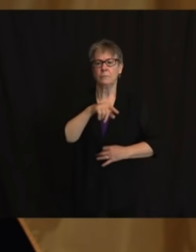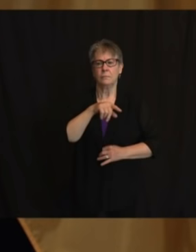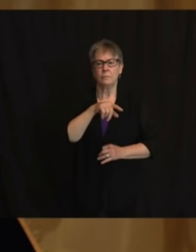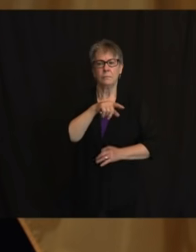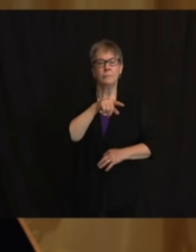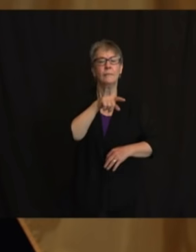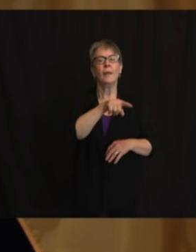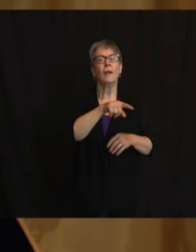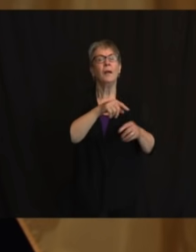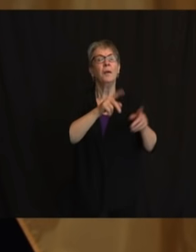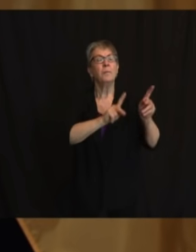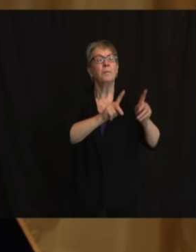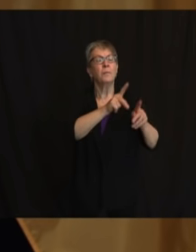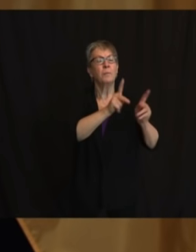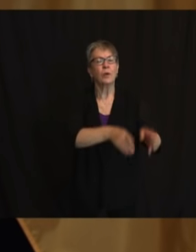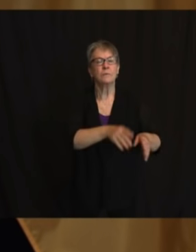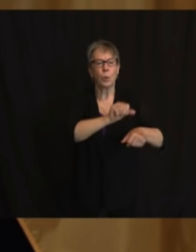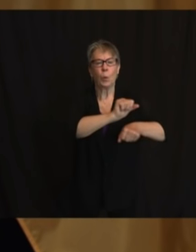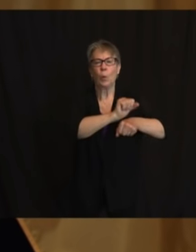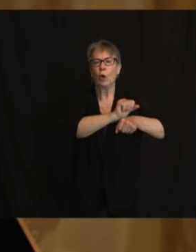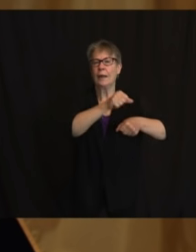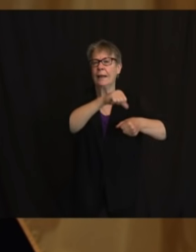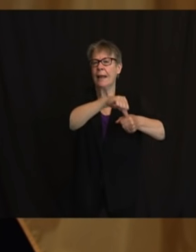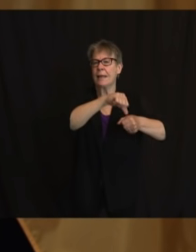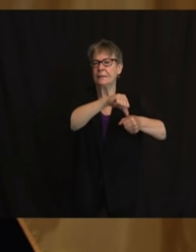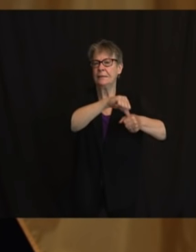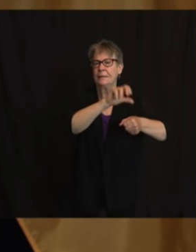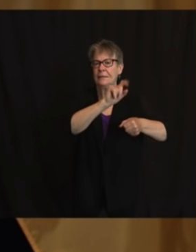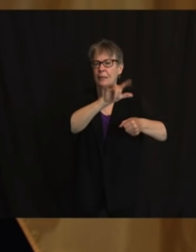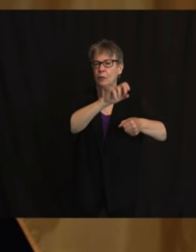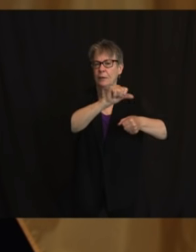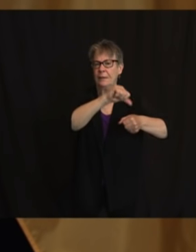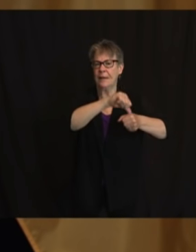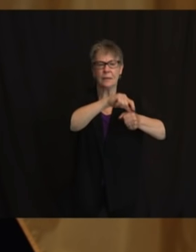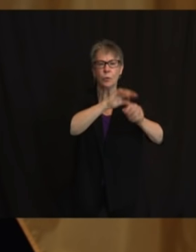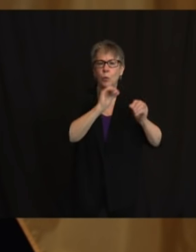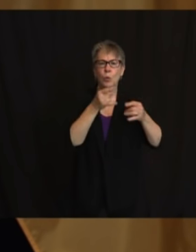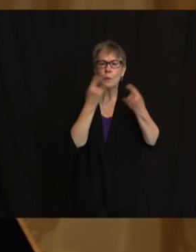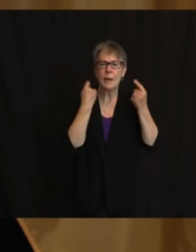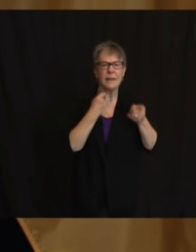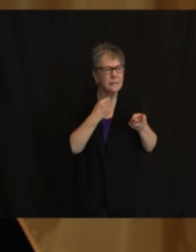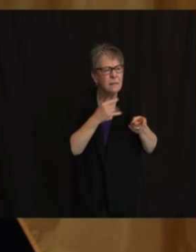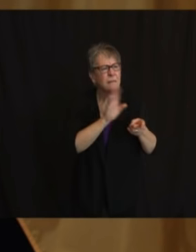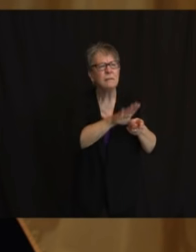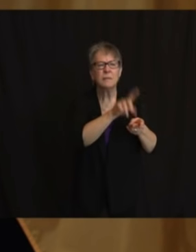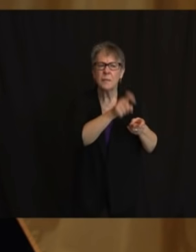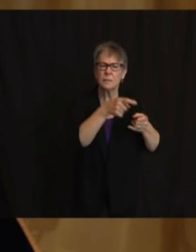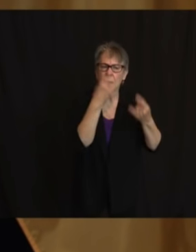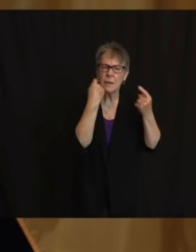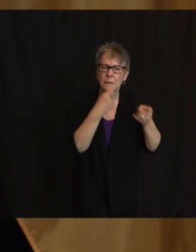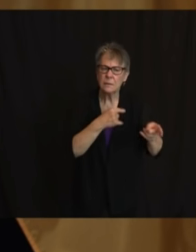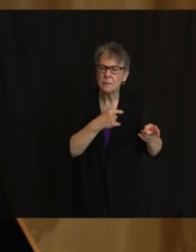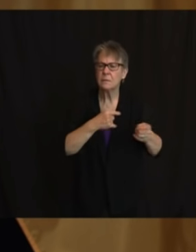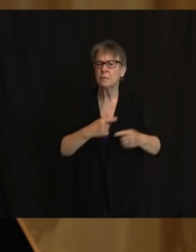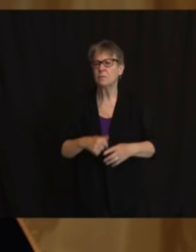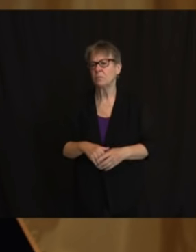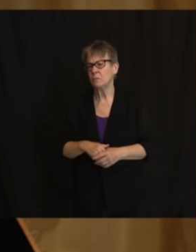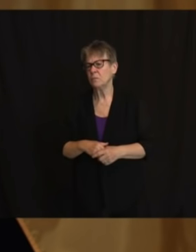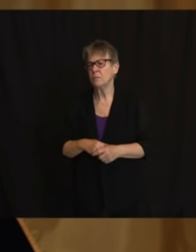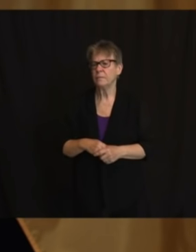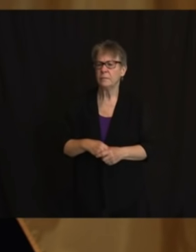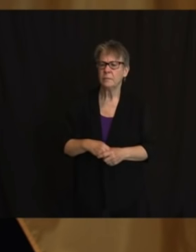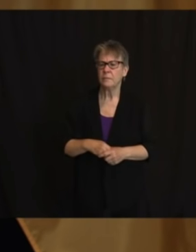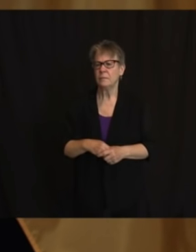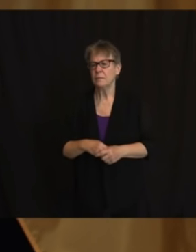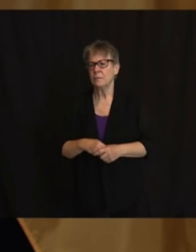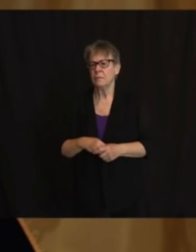at a closed basketball court. In Patterson, a subject was cited for an EO violation